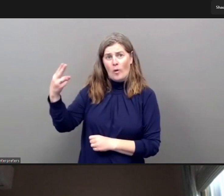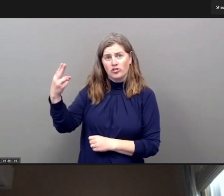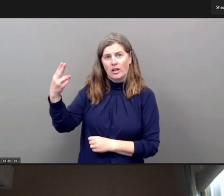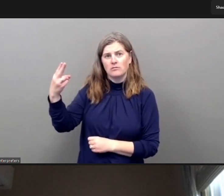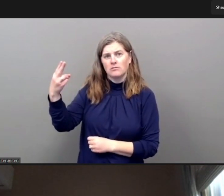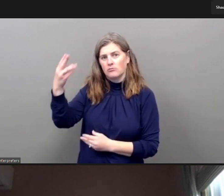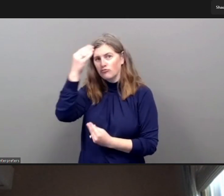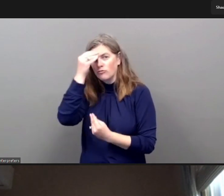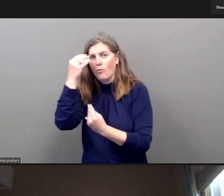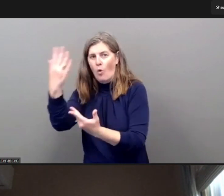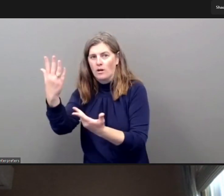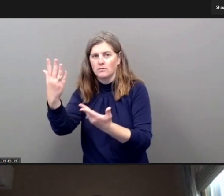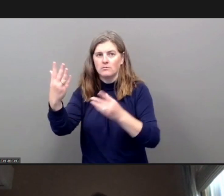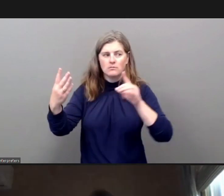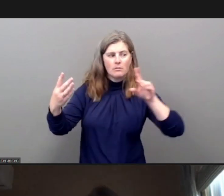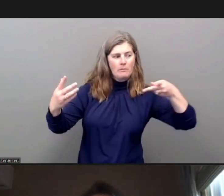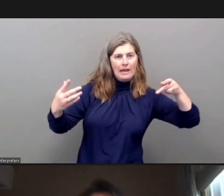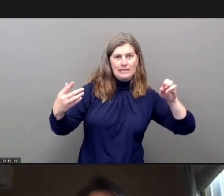differently than PED.